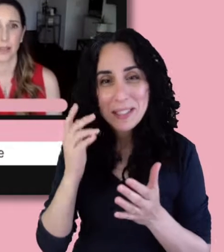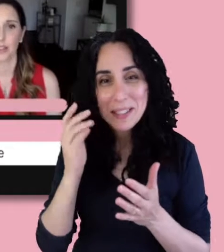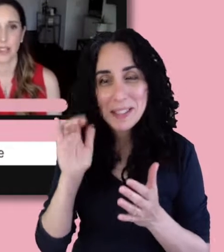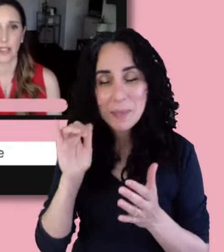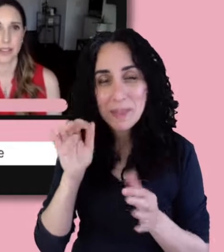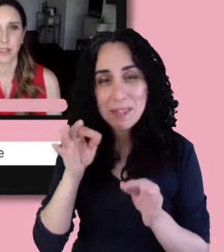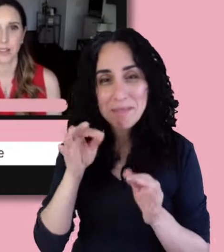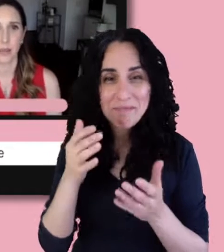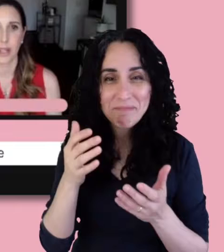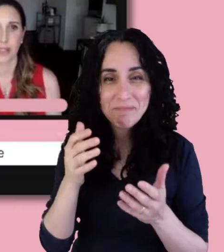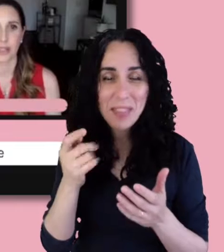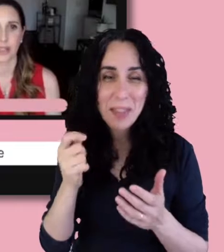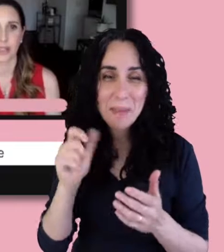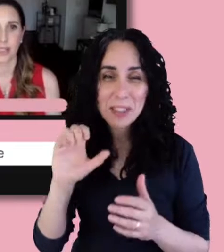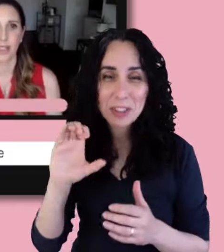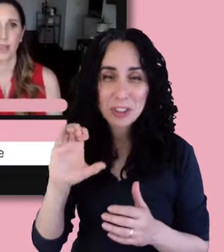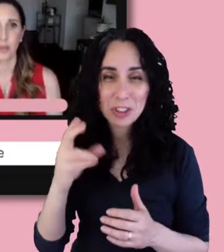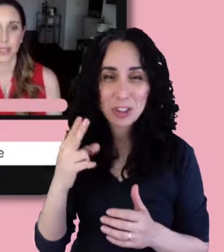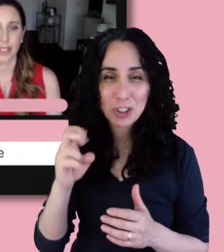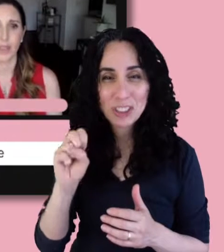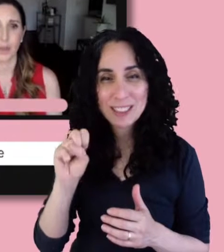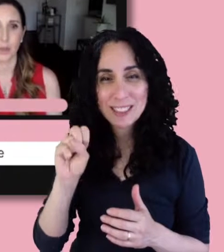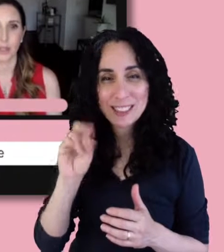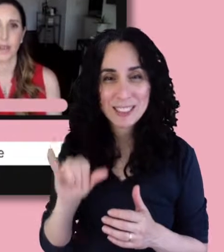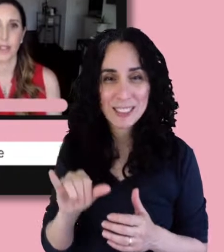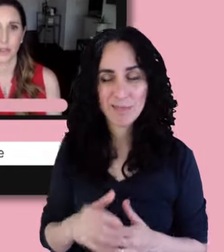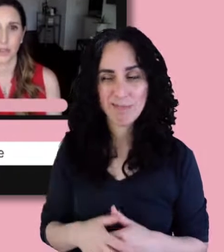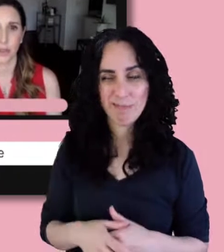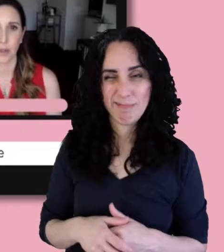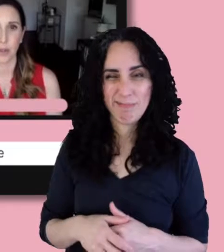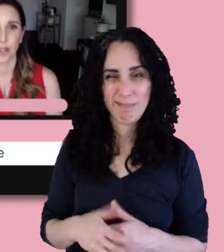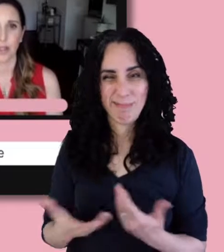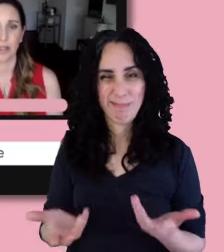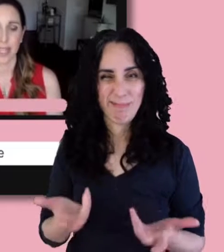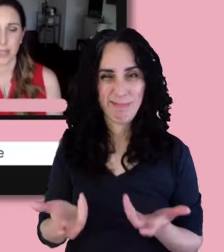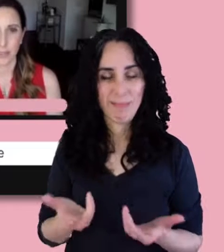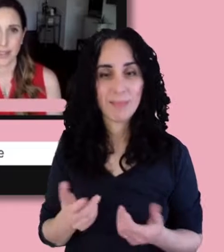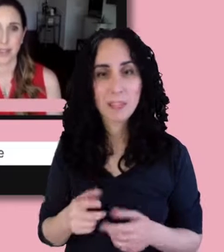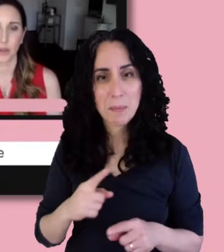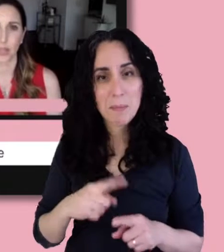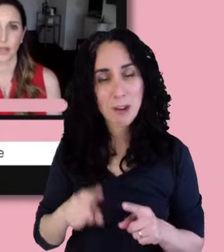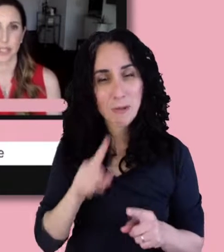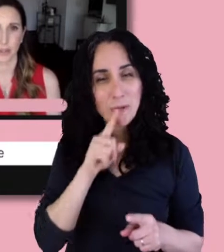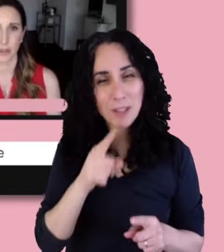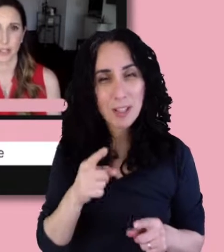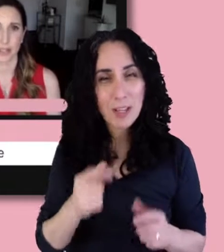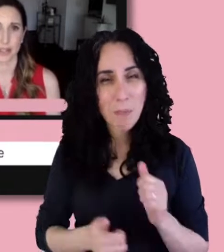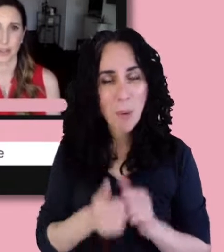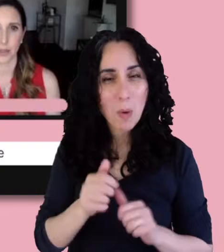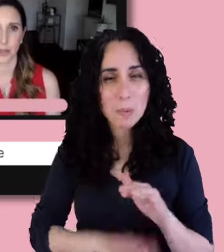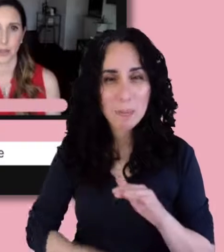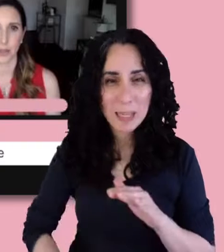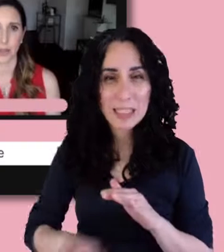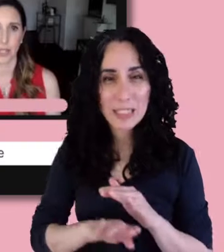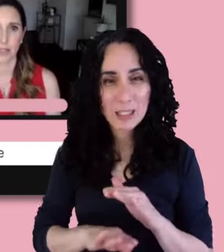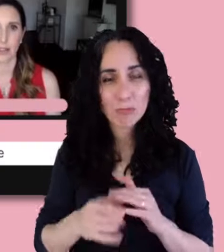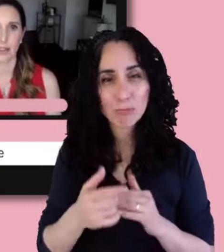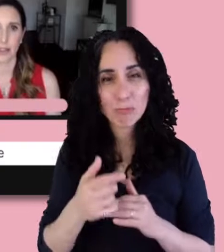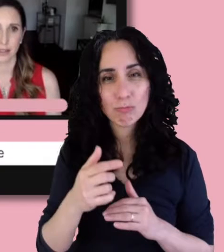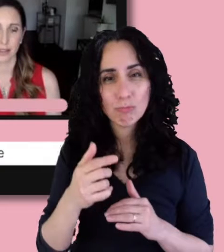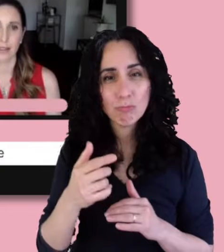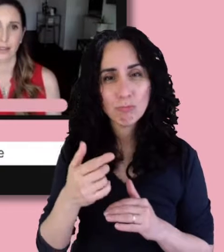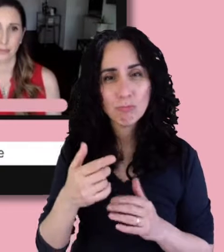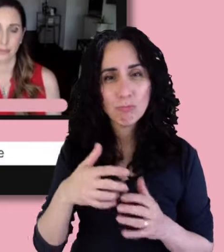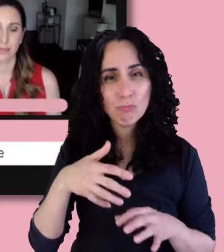somewhat cheesy in some ways, it is really the most fundamental and basic grounding exercise that we can. Yes,